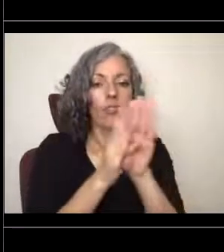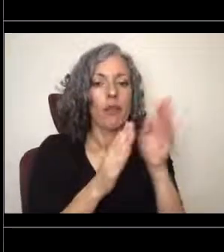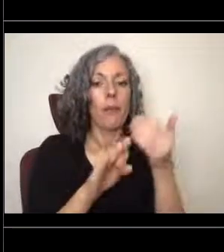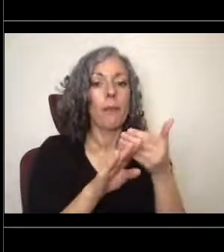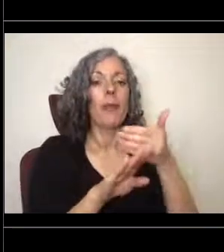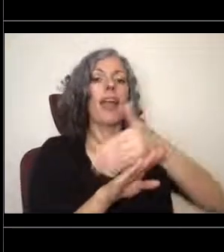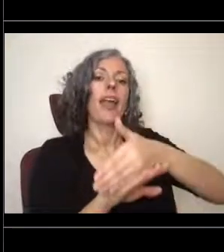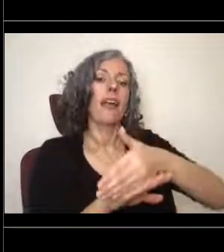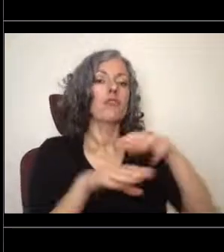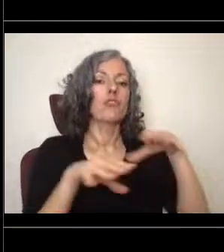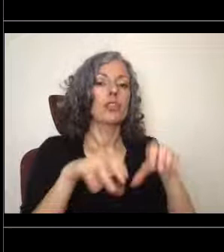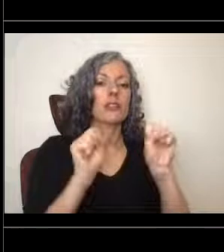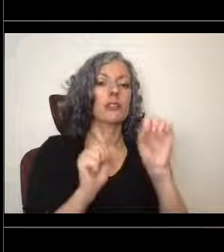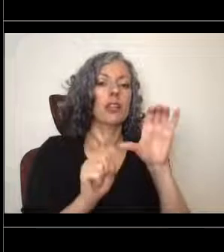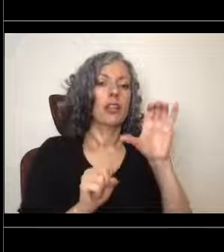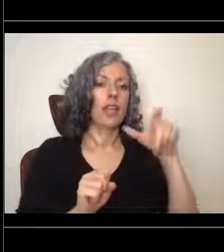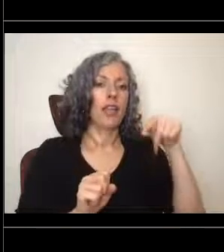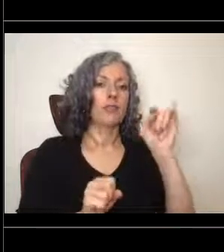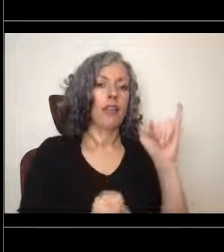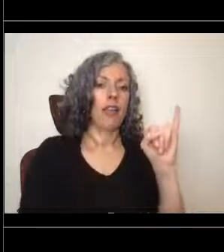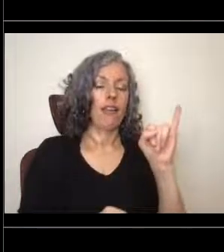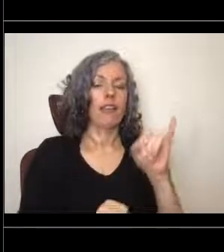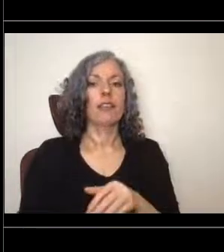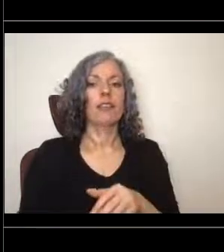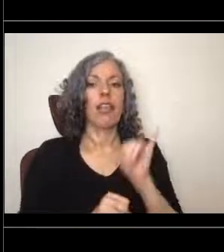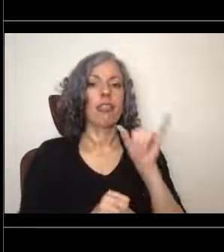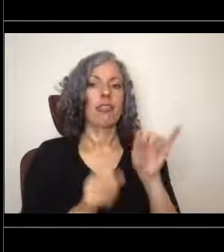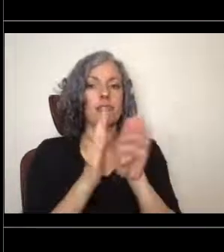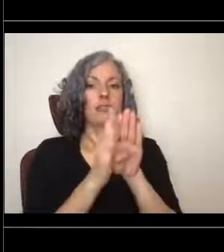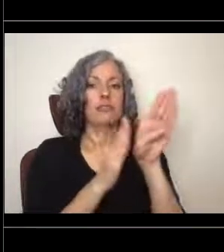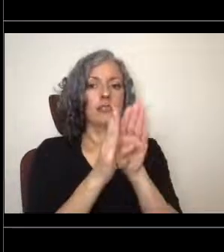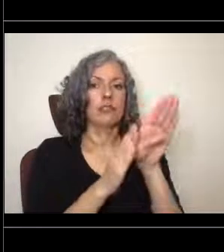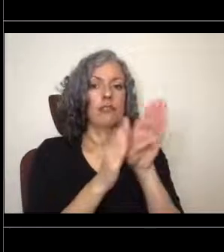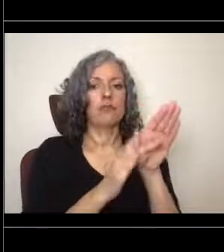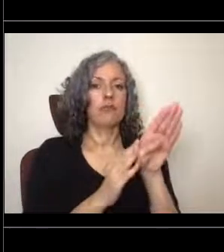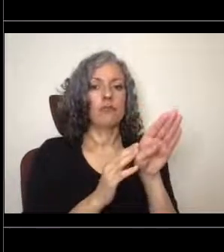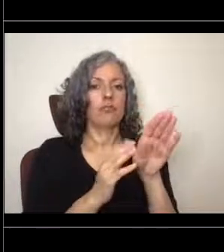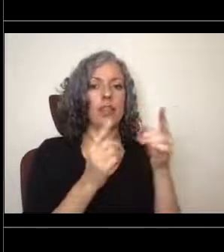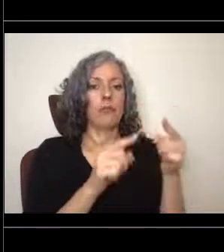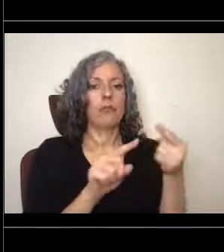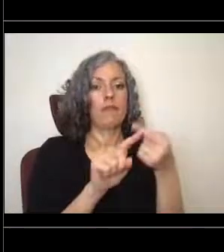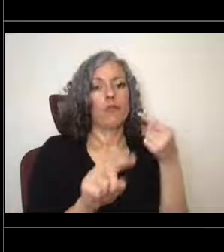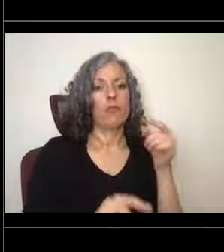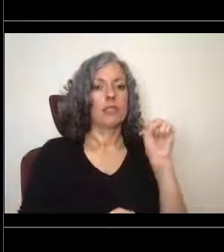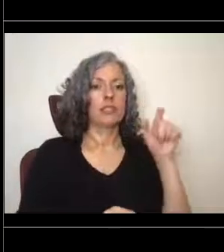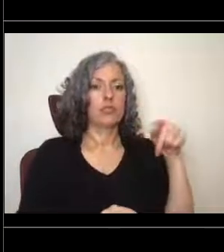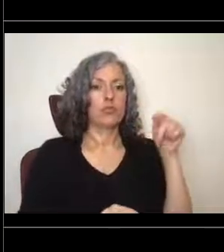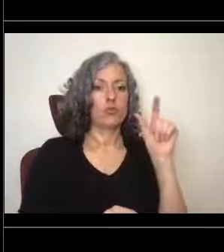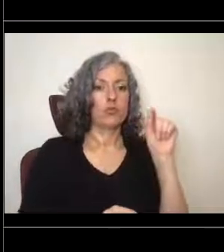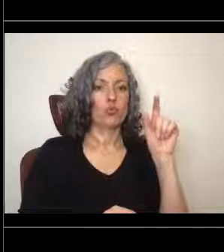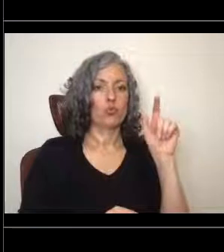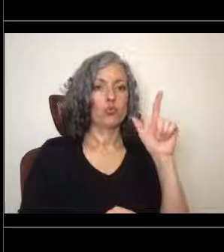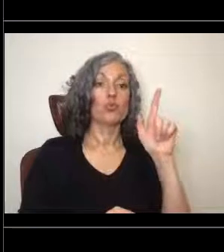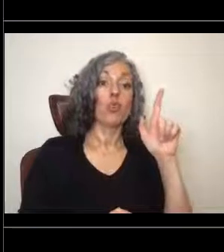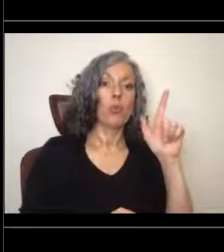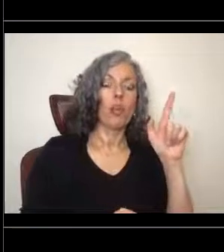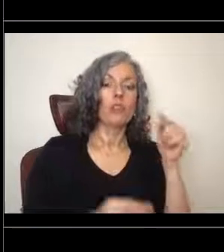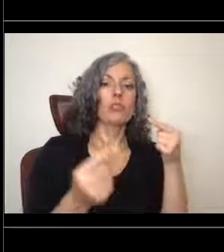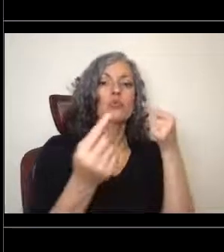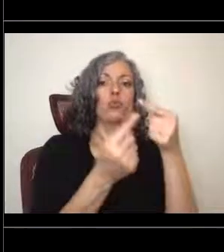of CAPTI, and that development of the CSIS happened from September 21 to December 2021.